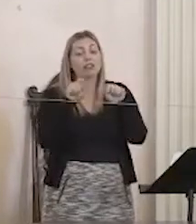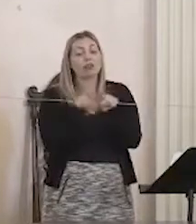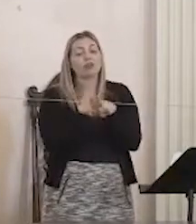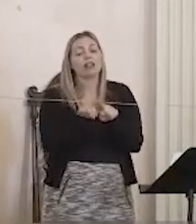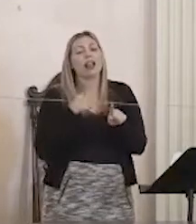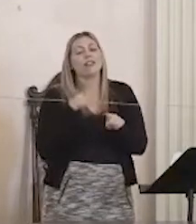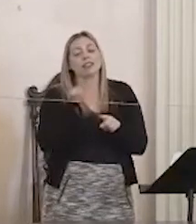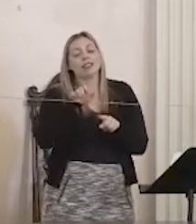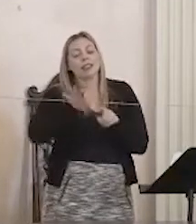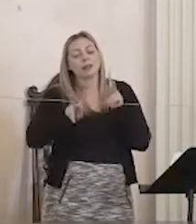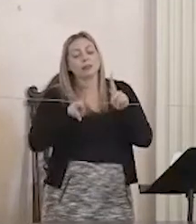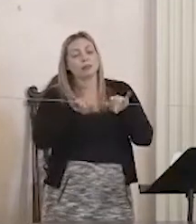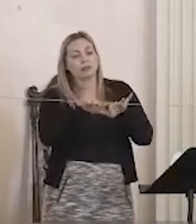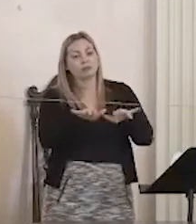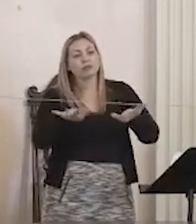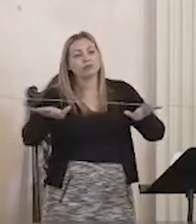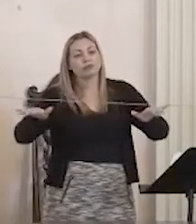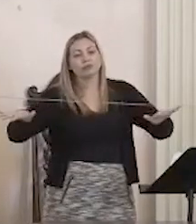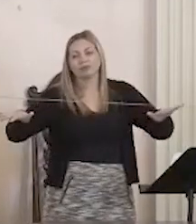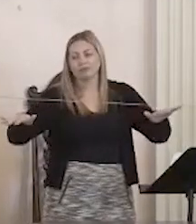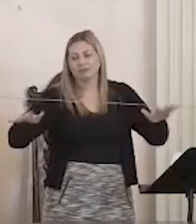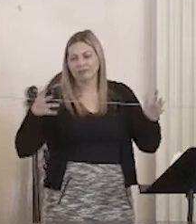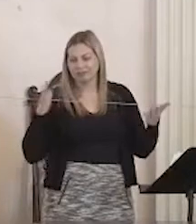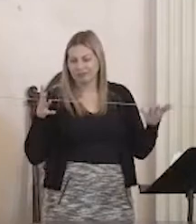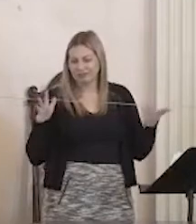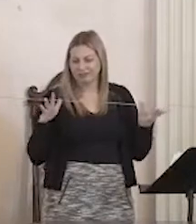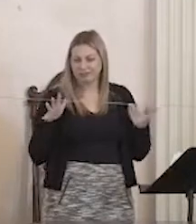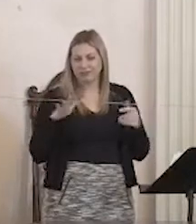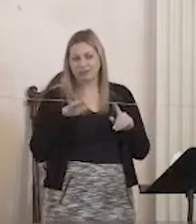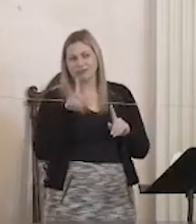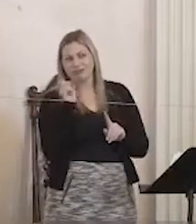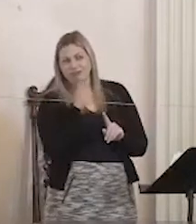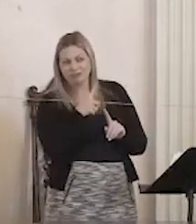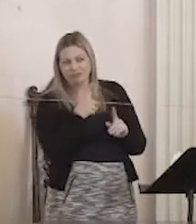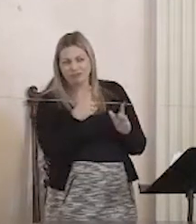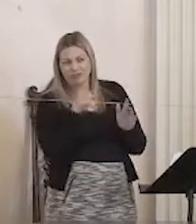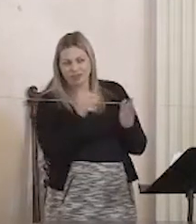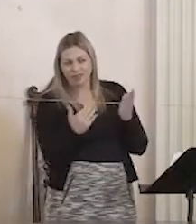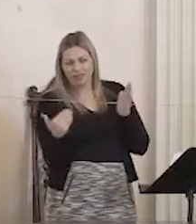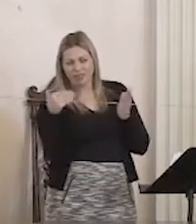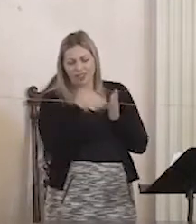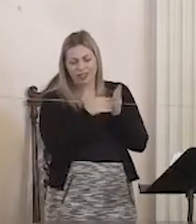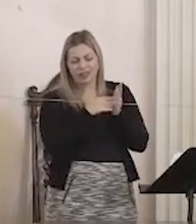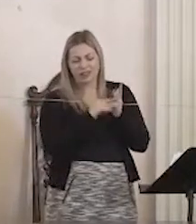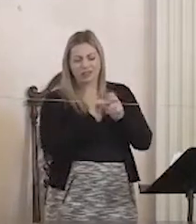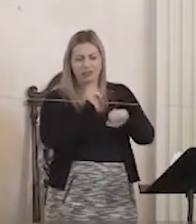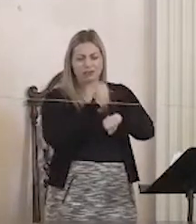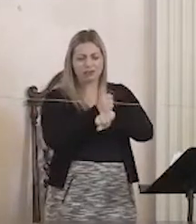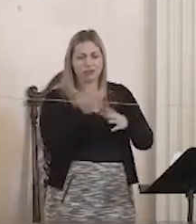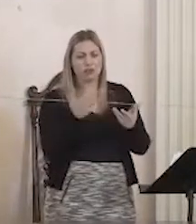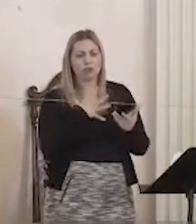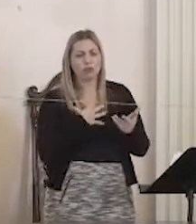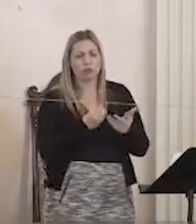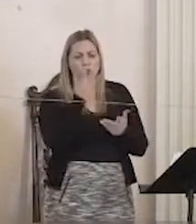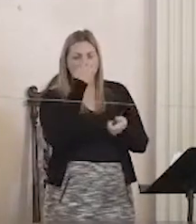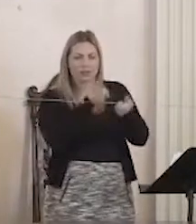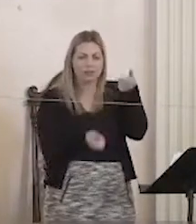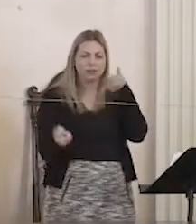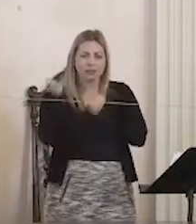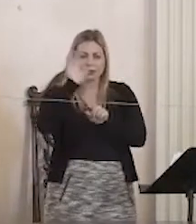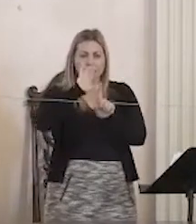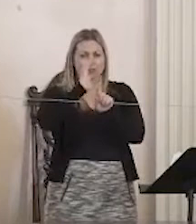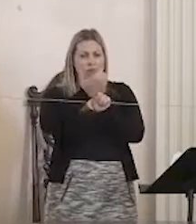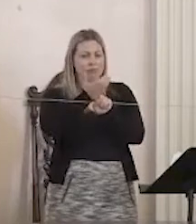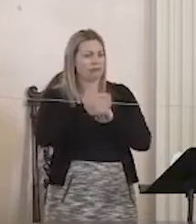laity working on the ground level, has been called into question as another manifestation of white supremacy